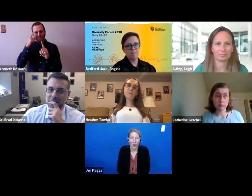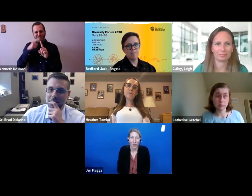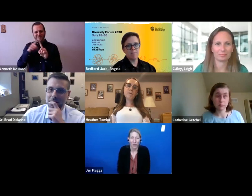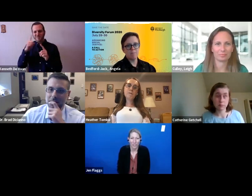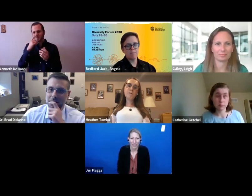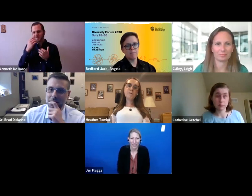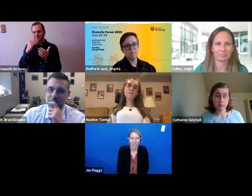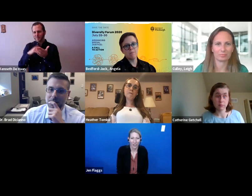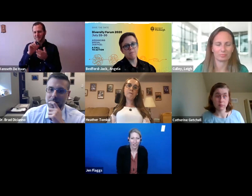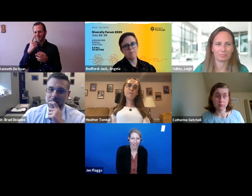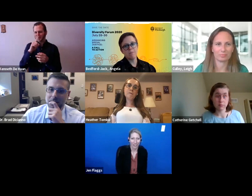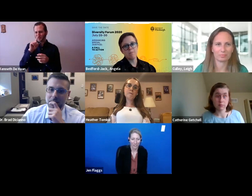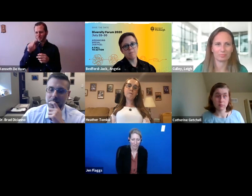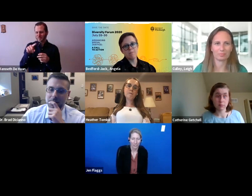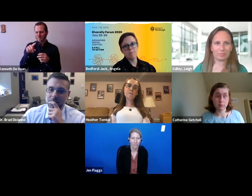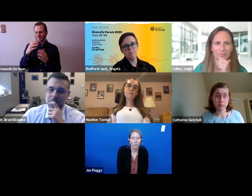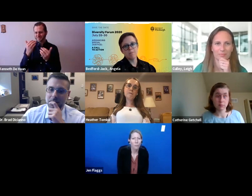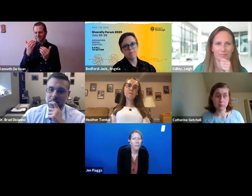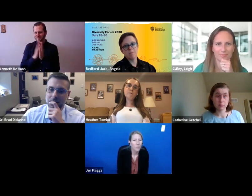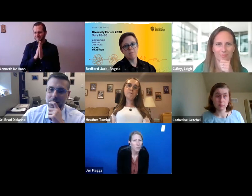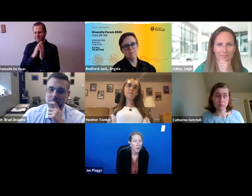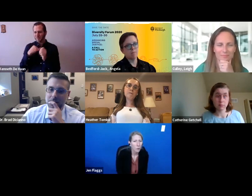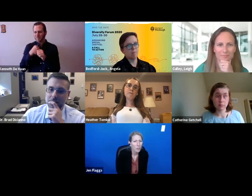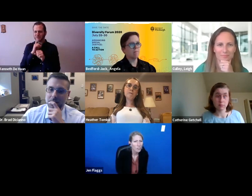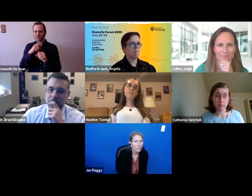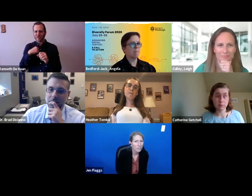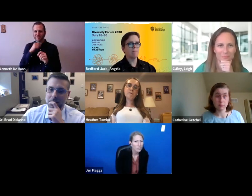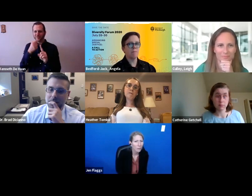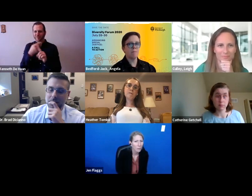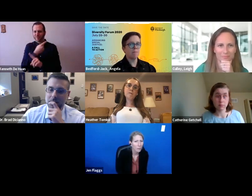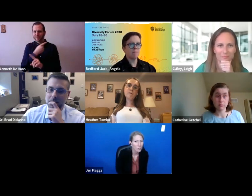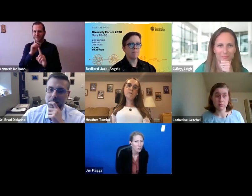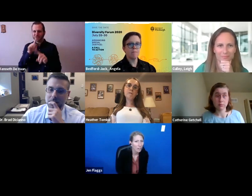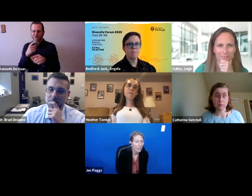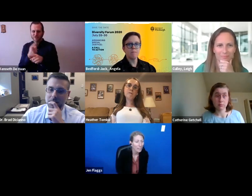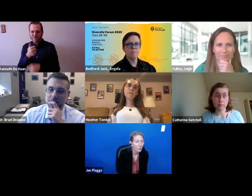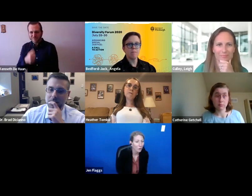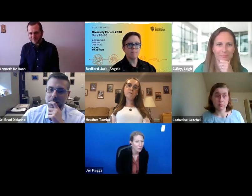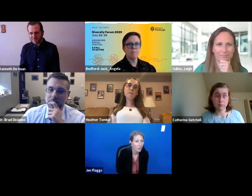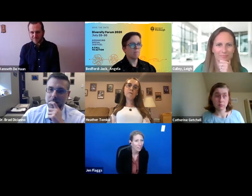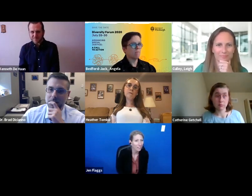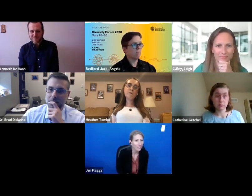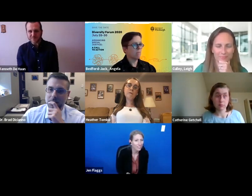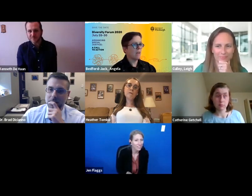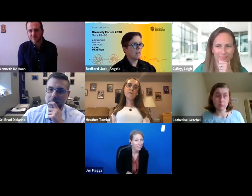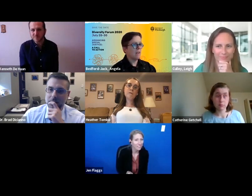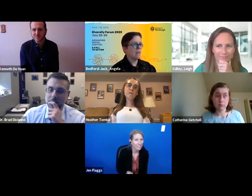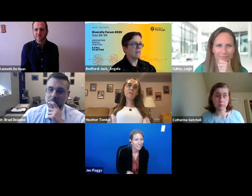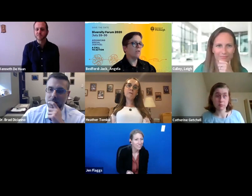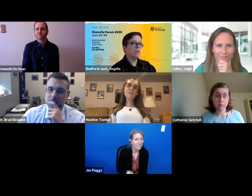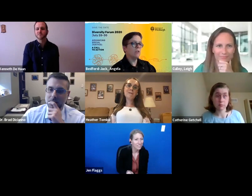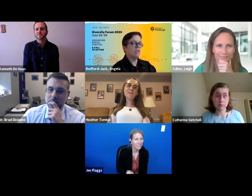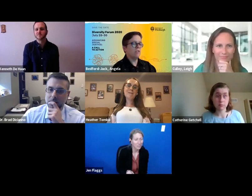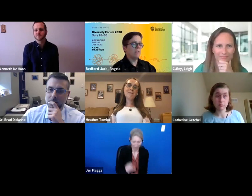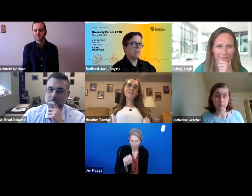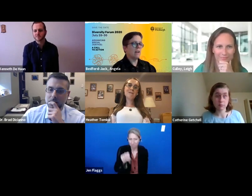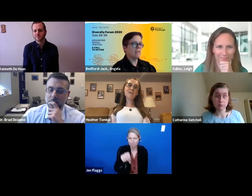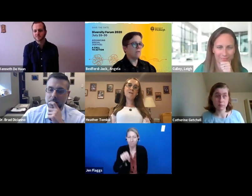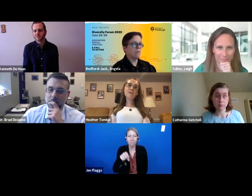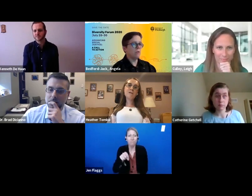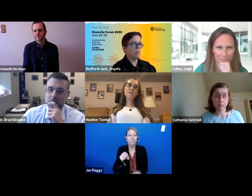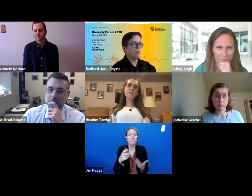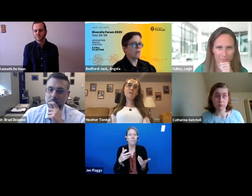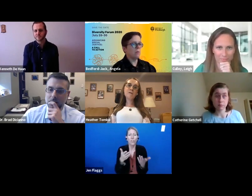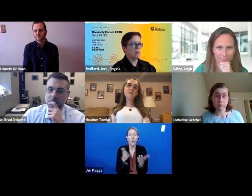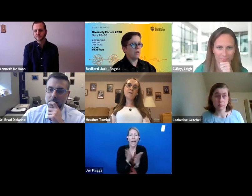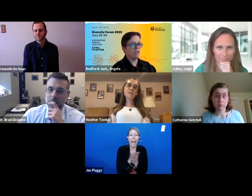So yeah, sorry, I had to, if you could repeat the first part of the question, I want to make sure I don't go off track. Yeah, so it just, they're